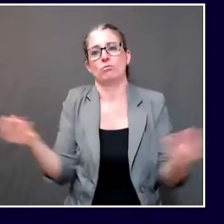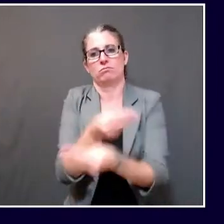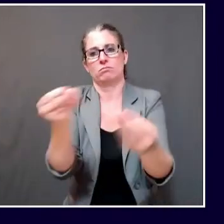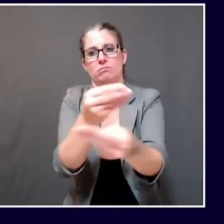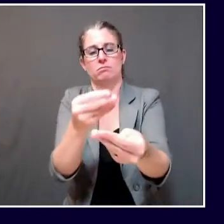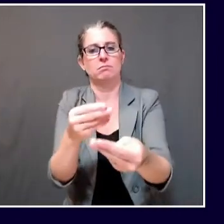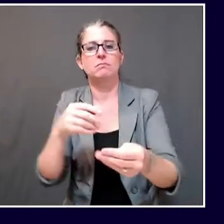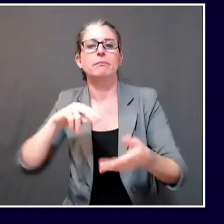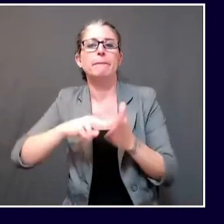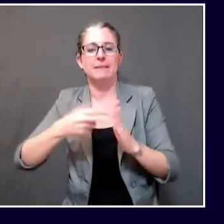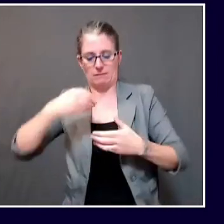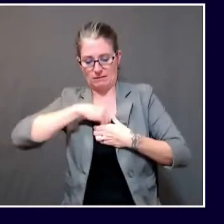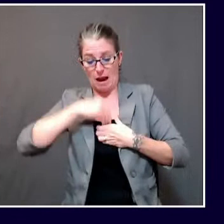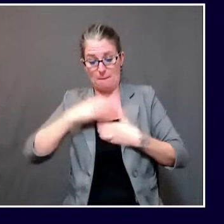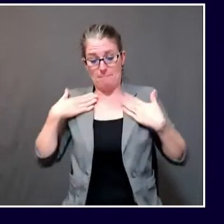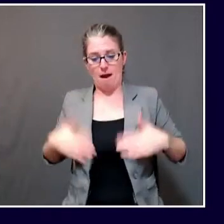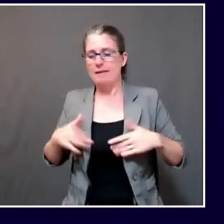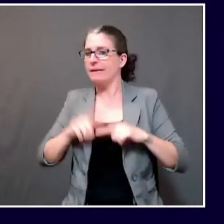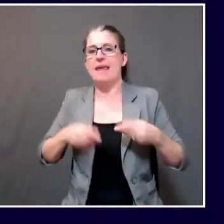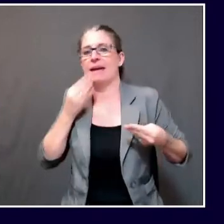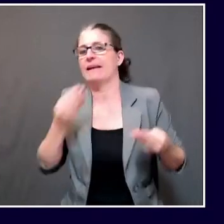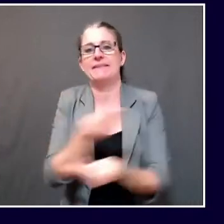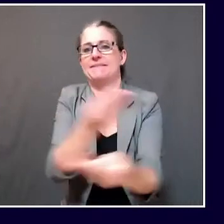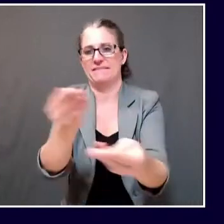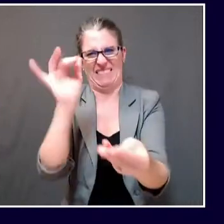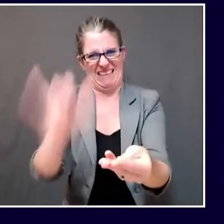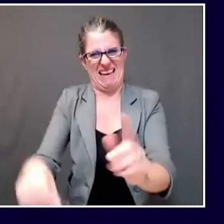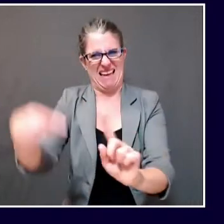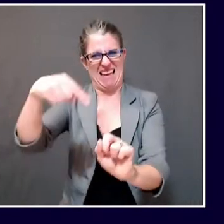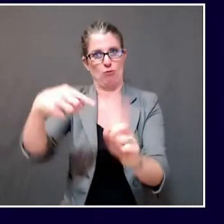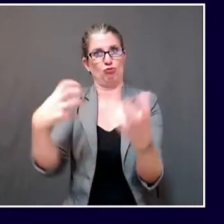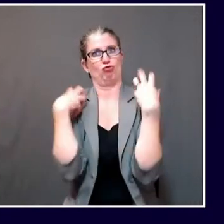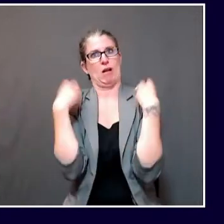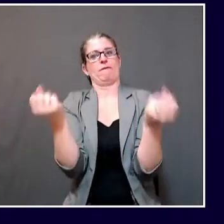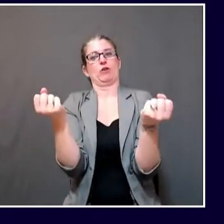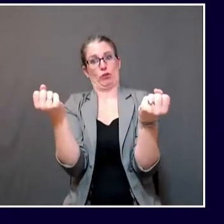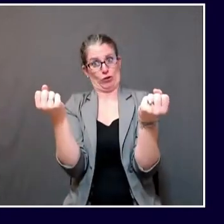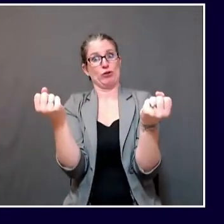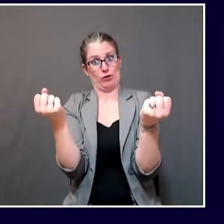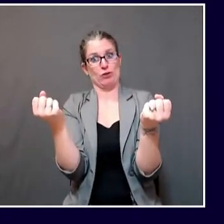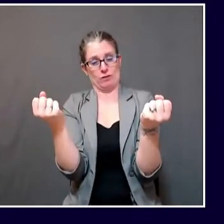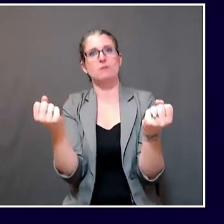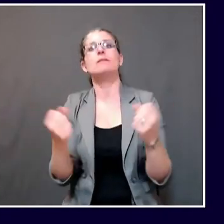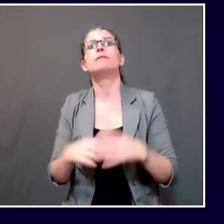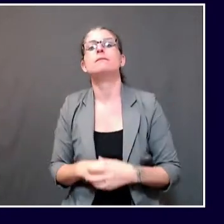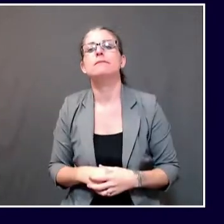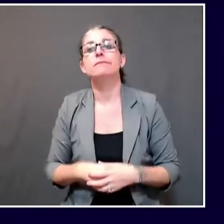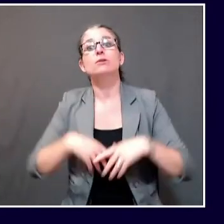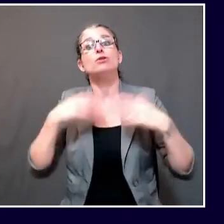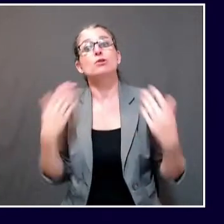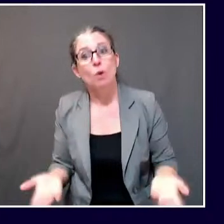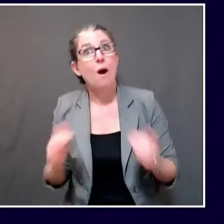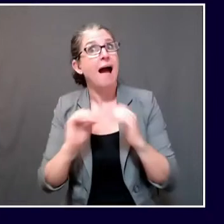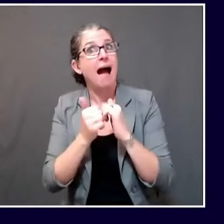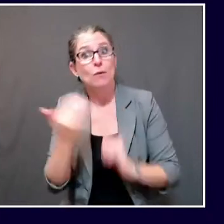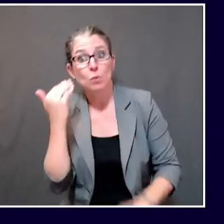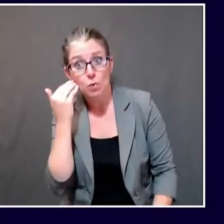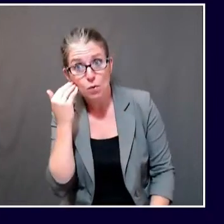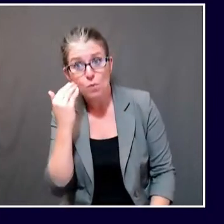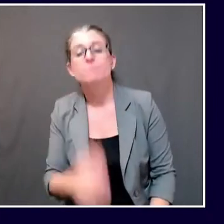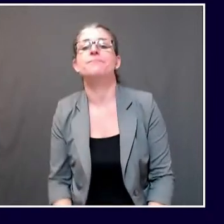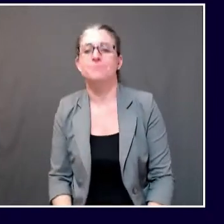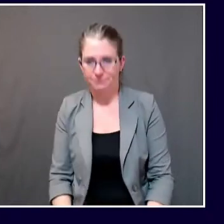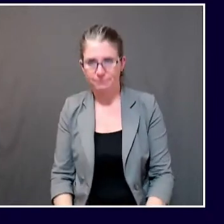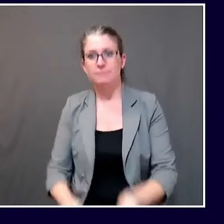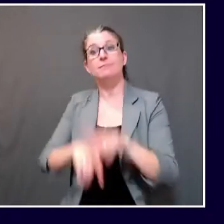in general, it requires individuals to go a certain number of days after their diagnosis or